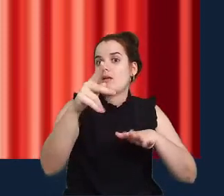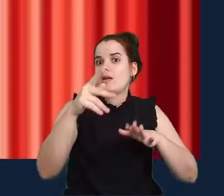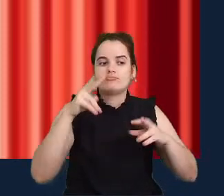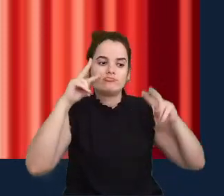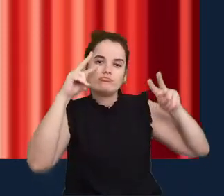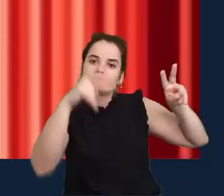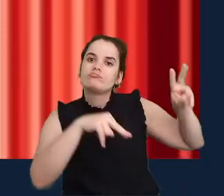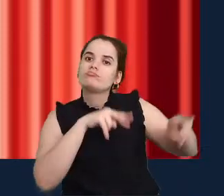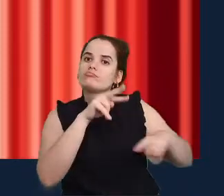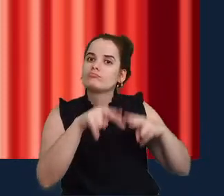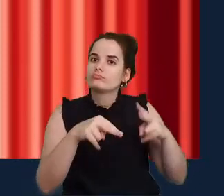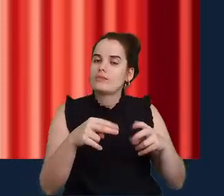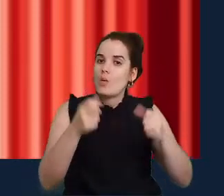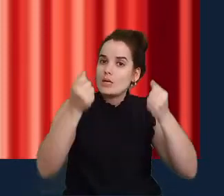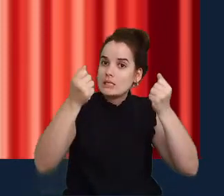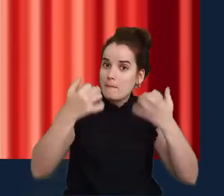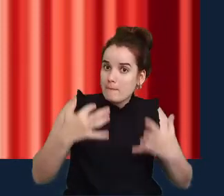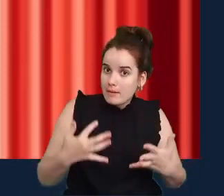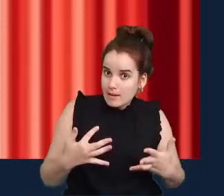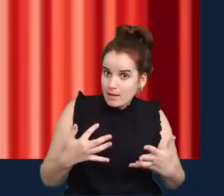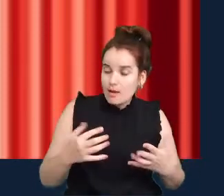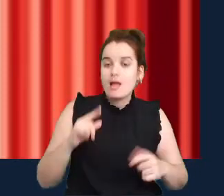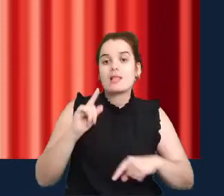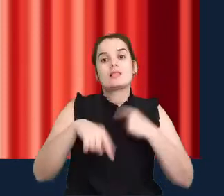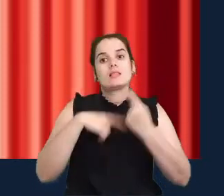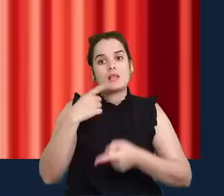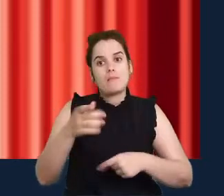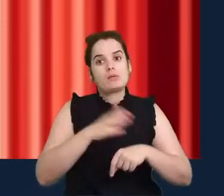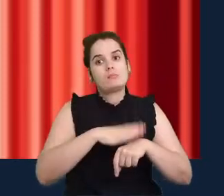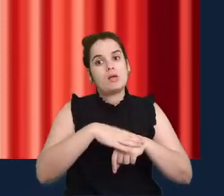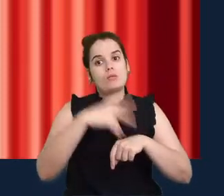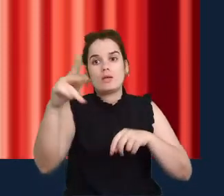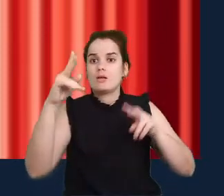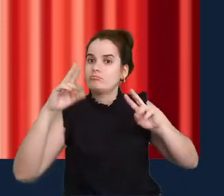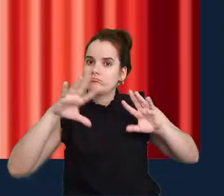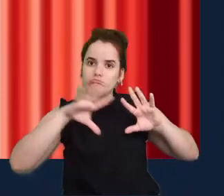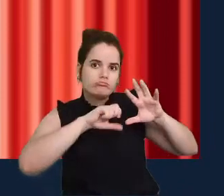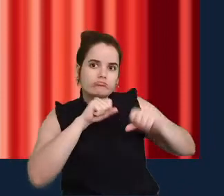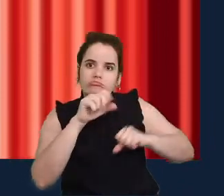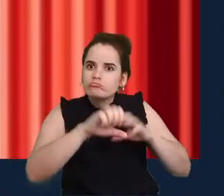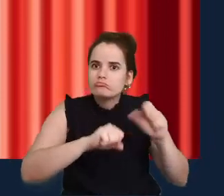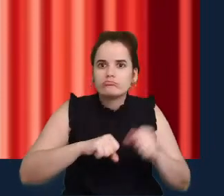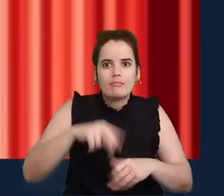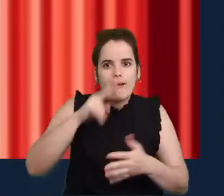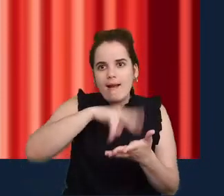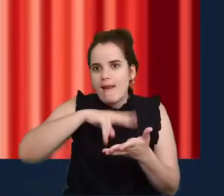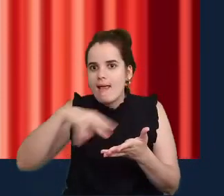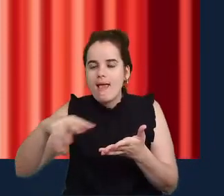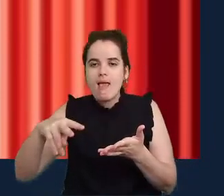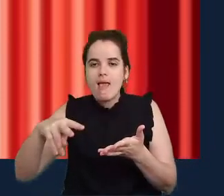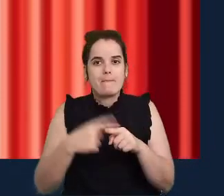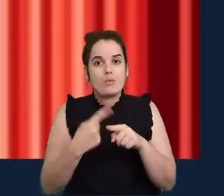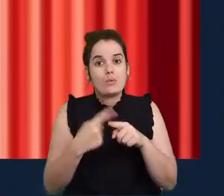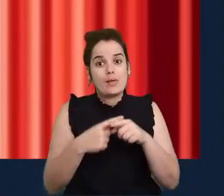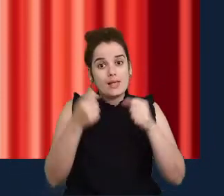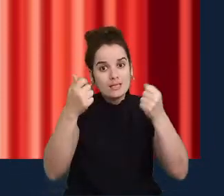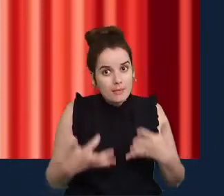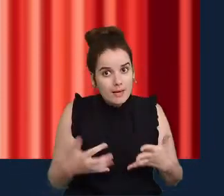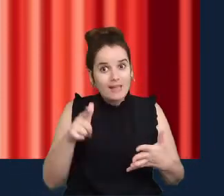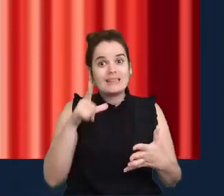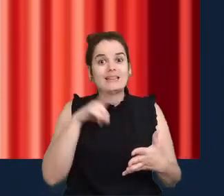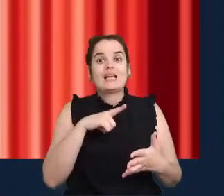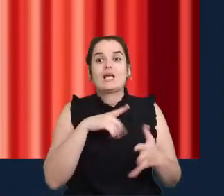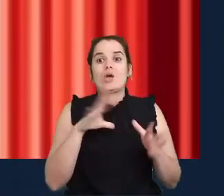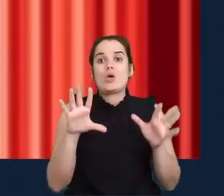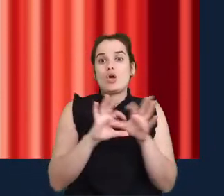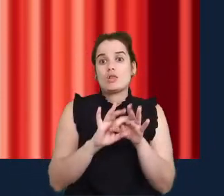exploration, because once you've given them the explanation, they have the context to explore better, to ask better questions themselves as well. So